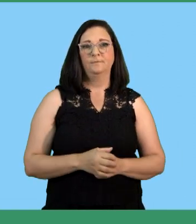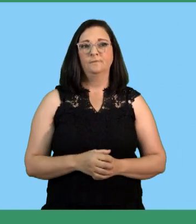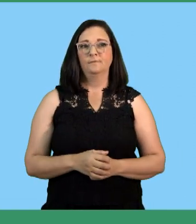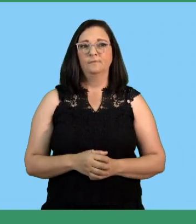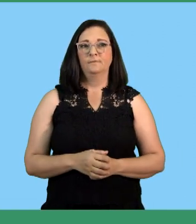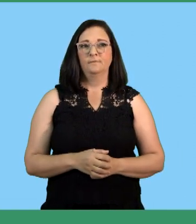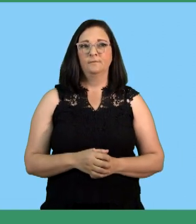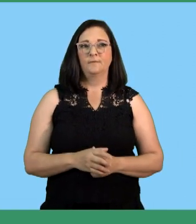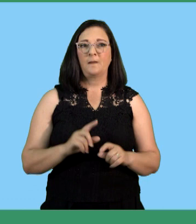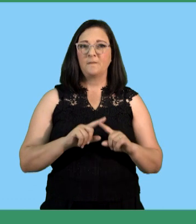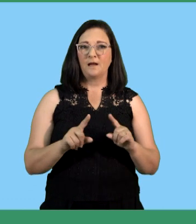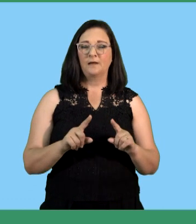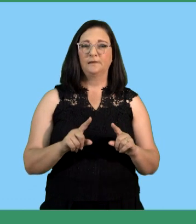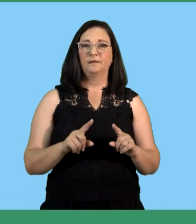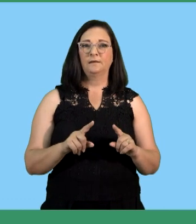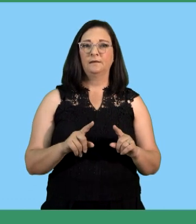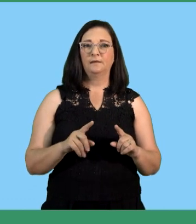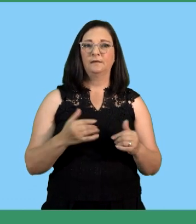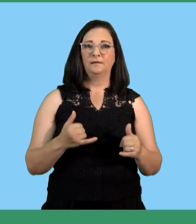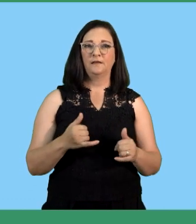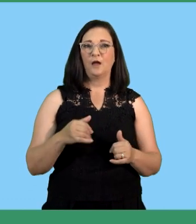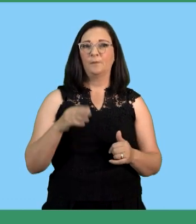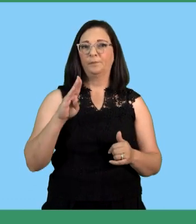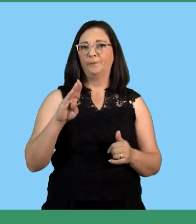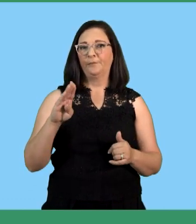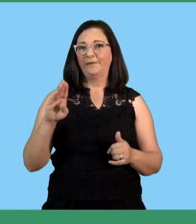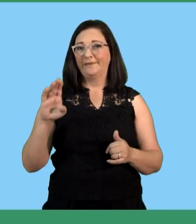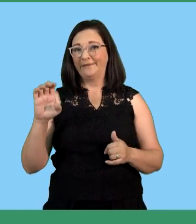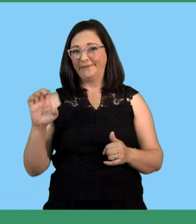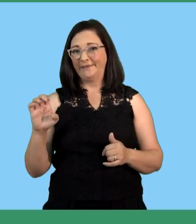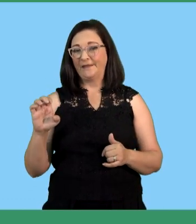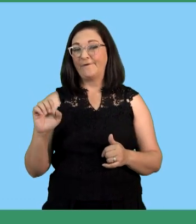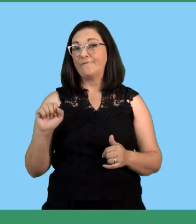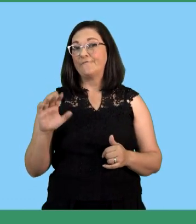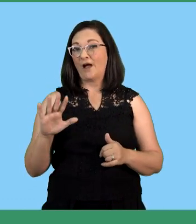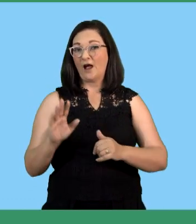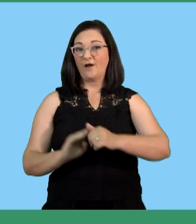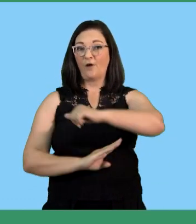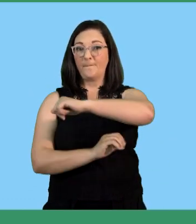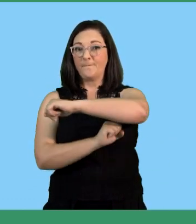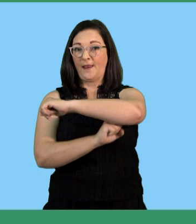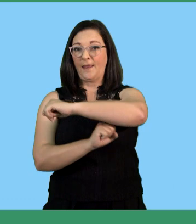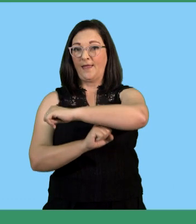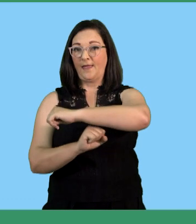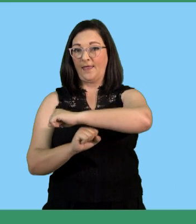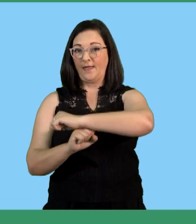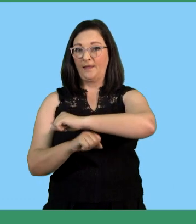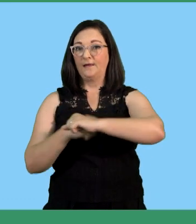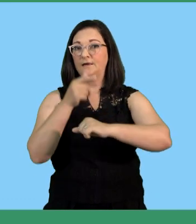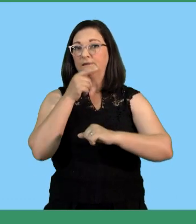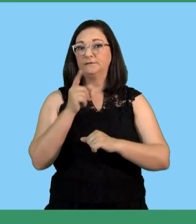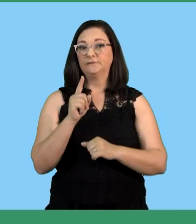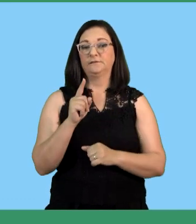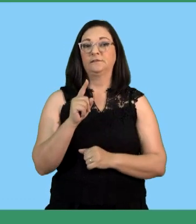Whereas now with the BEE, it focuses on, I'm going to say 5, not 7, because we're now focusing on 5 pillars. We call them